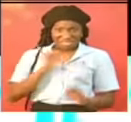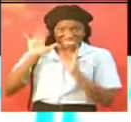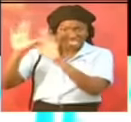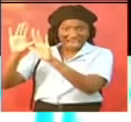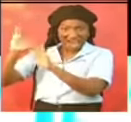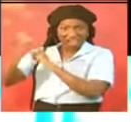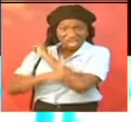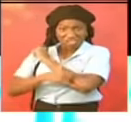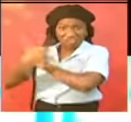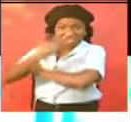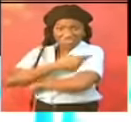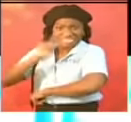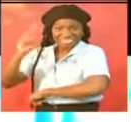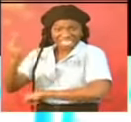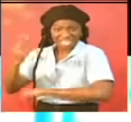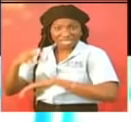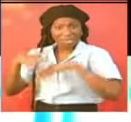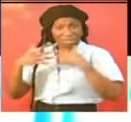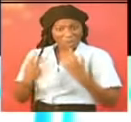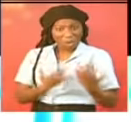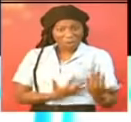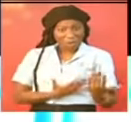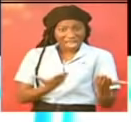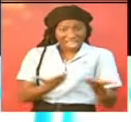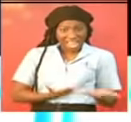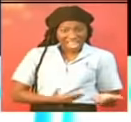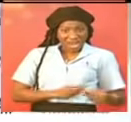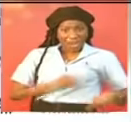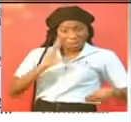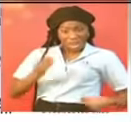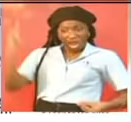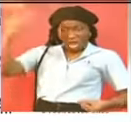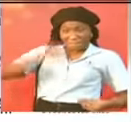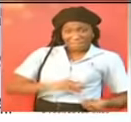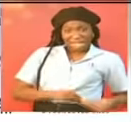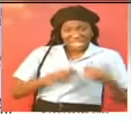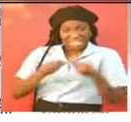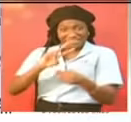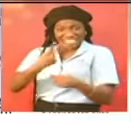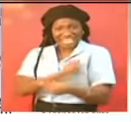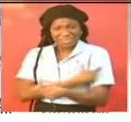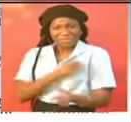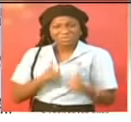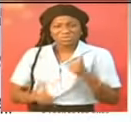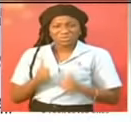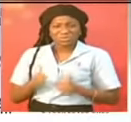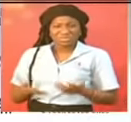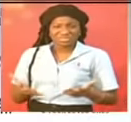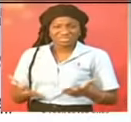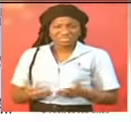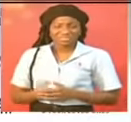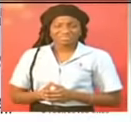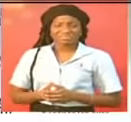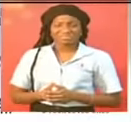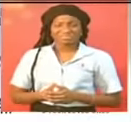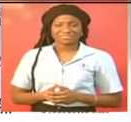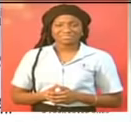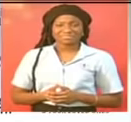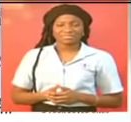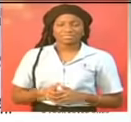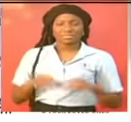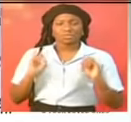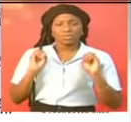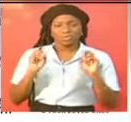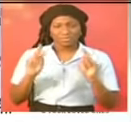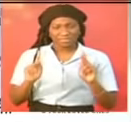until they return home? Thank you. Okay, thanks for the two questions. Your first question raises an issue that I think